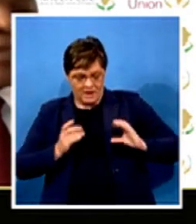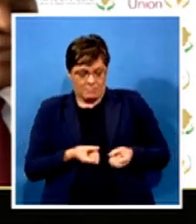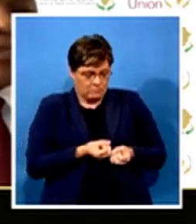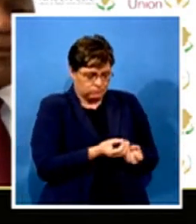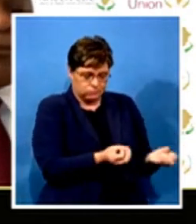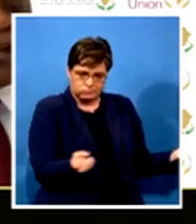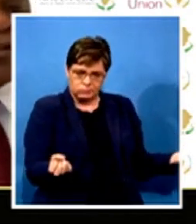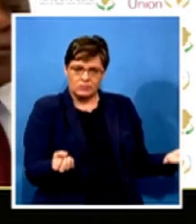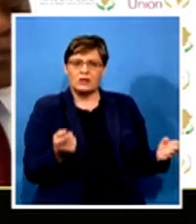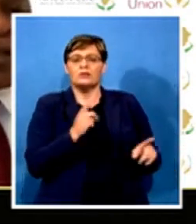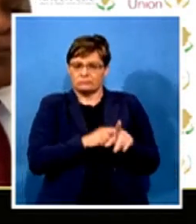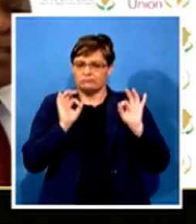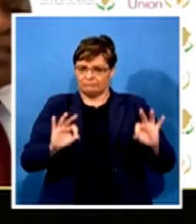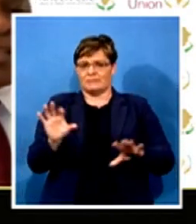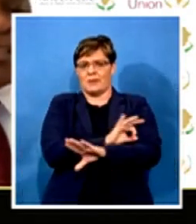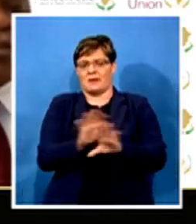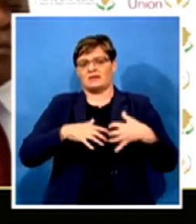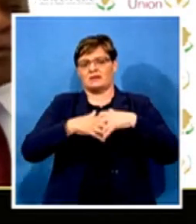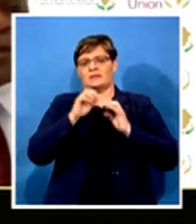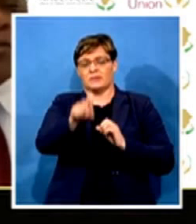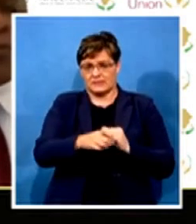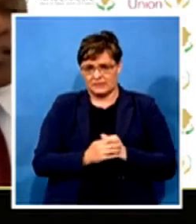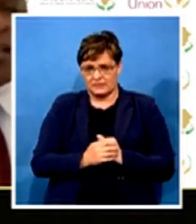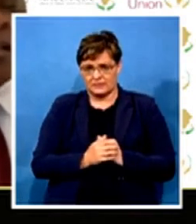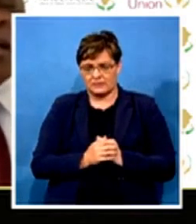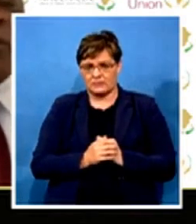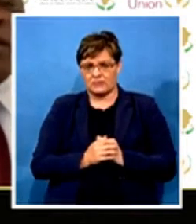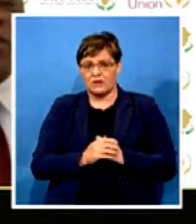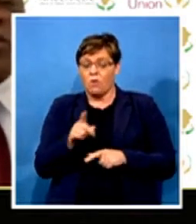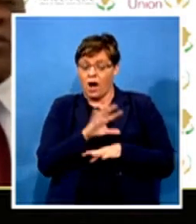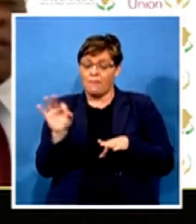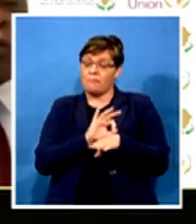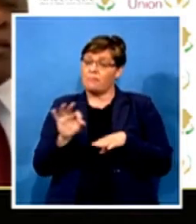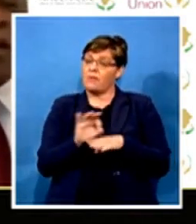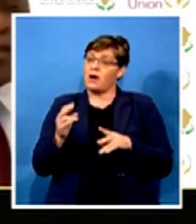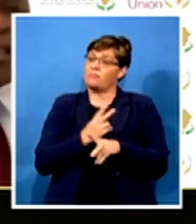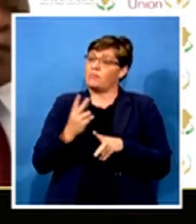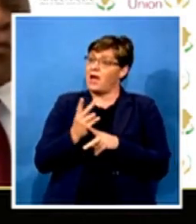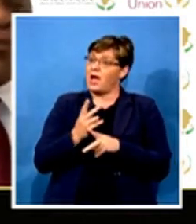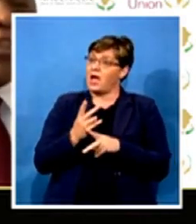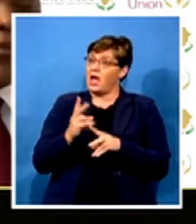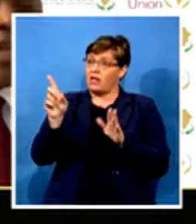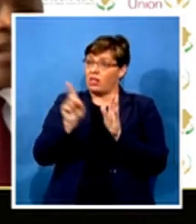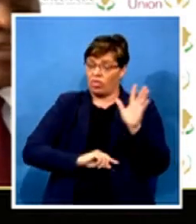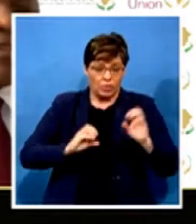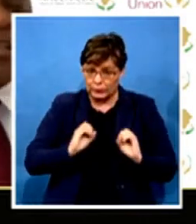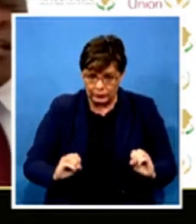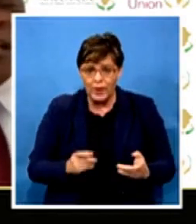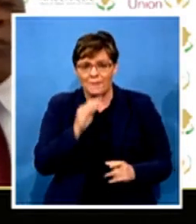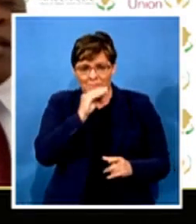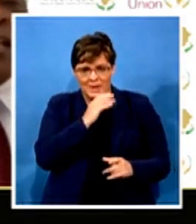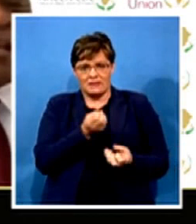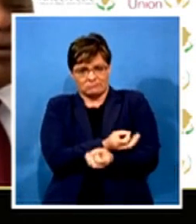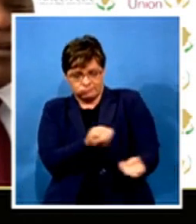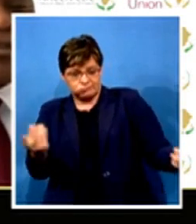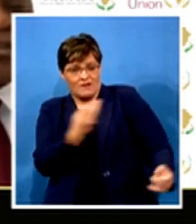always say that failure to prepare for these vaccines will be preparing to fail. We should really work closely, and we have issued guidelines